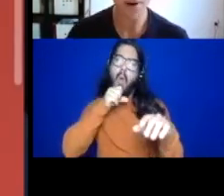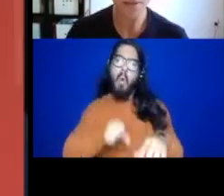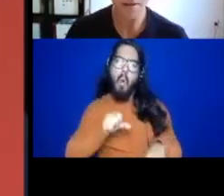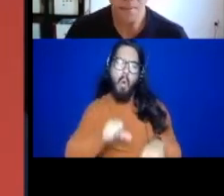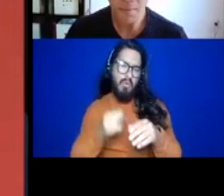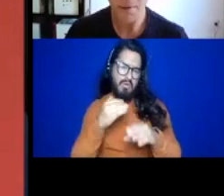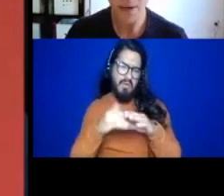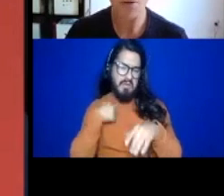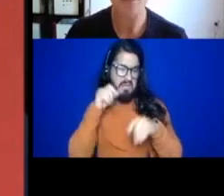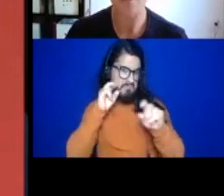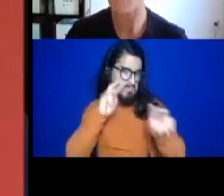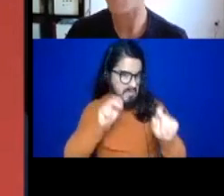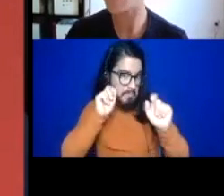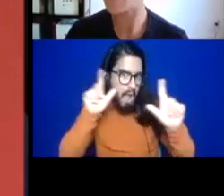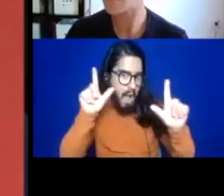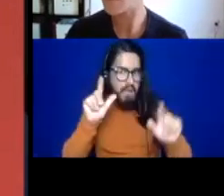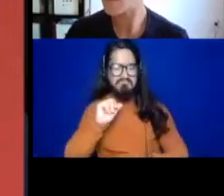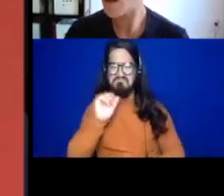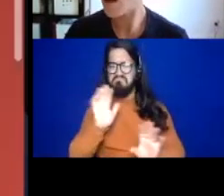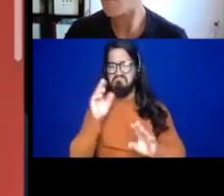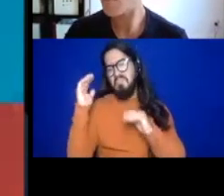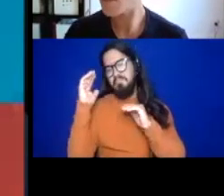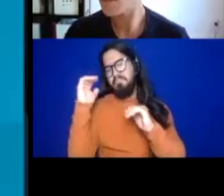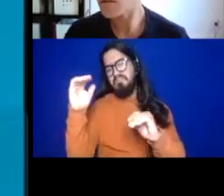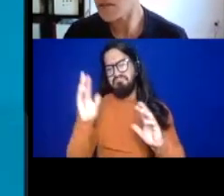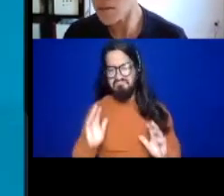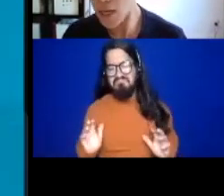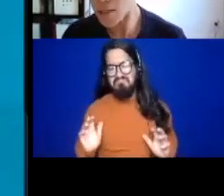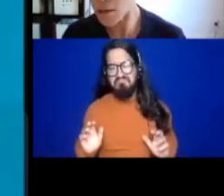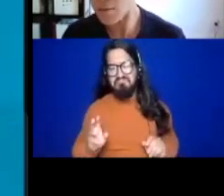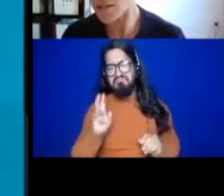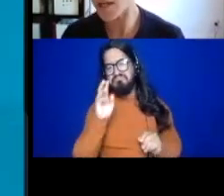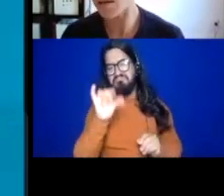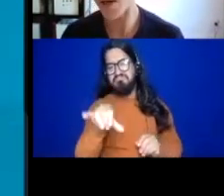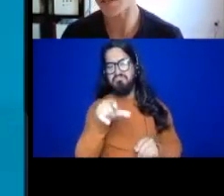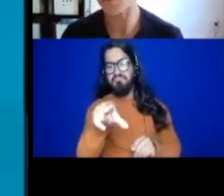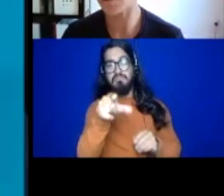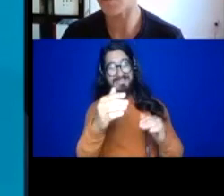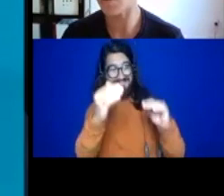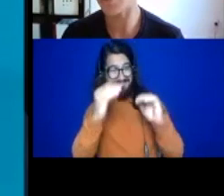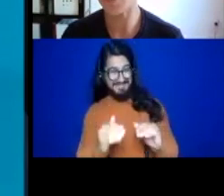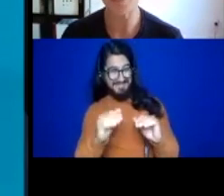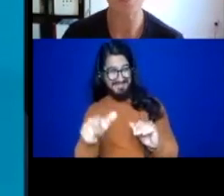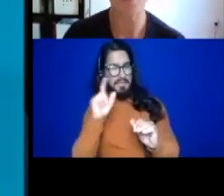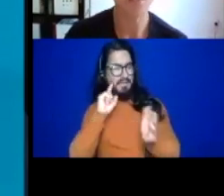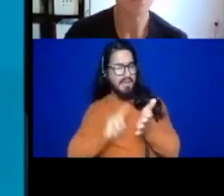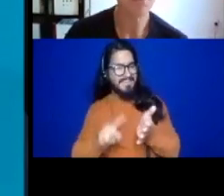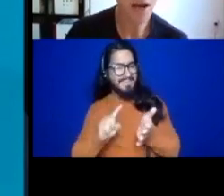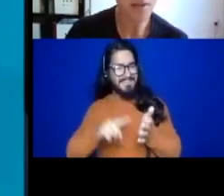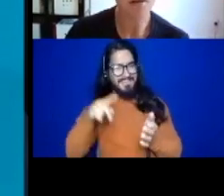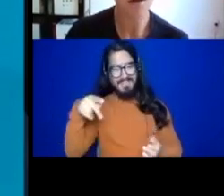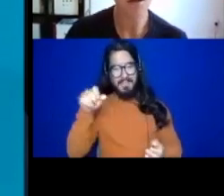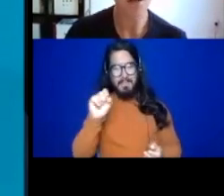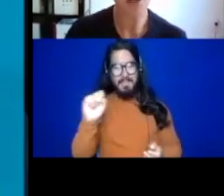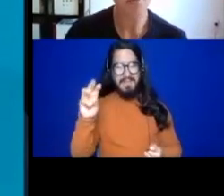not surprised that by now it's been involved. There's also a section here for checking passwords. So I would suggest never